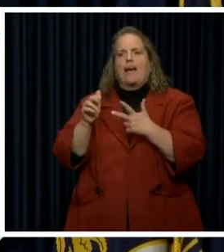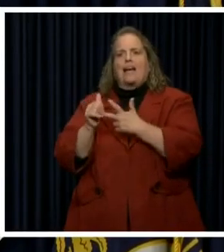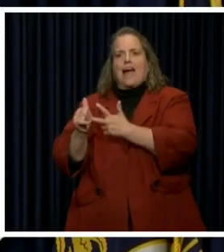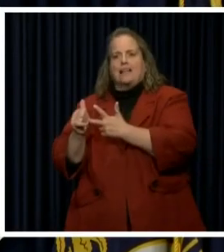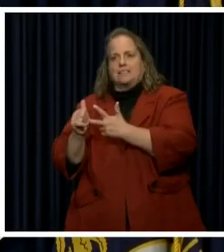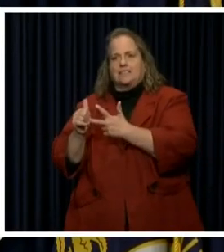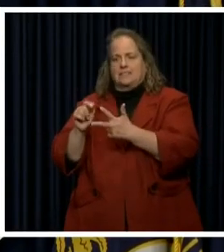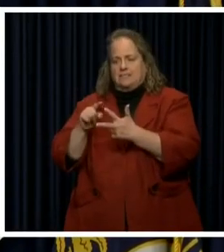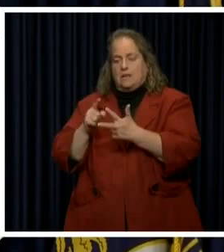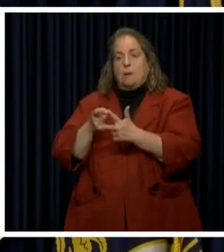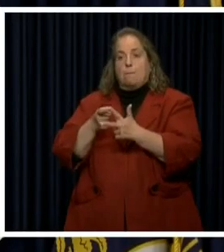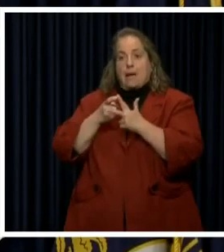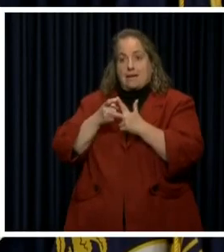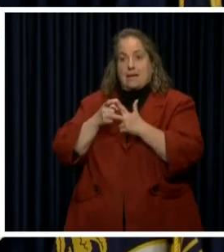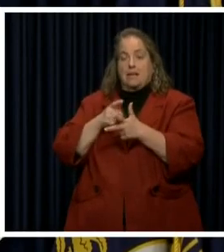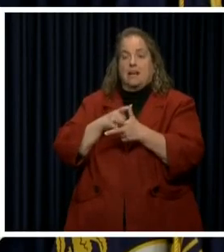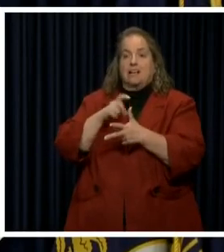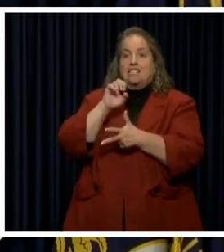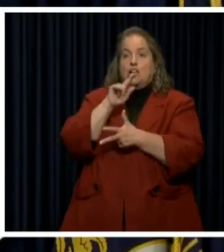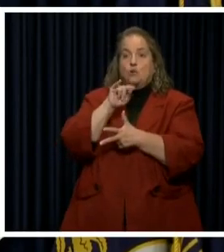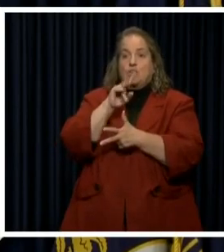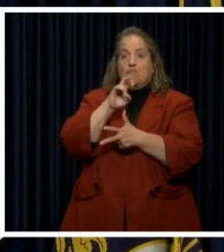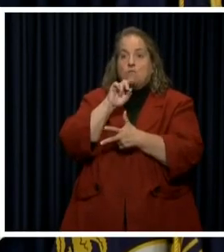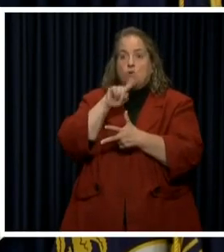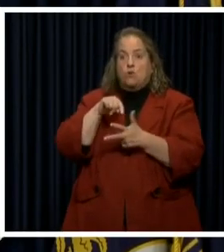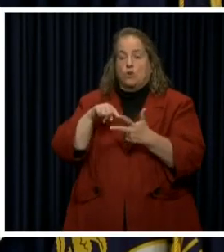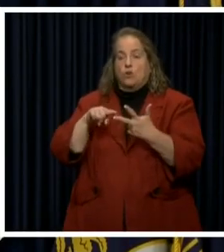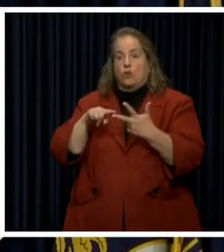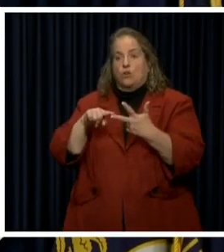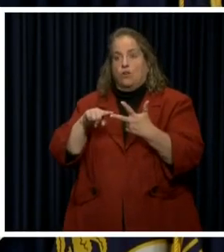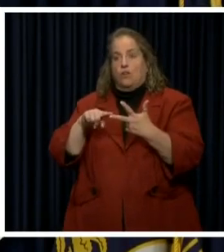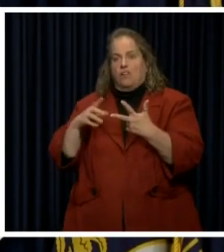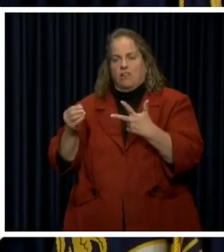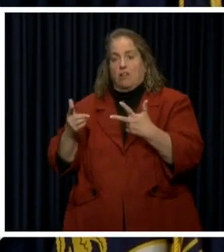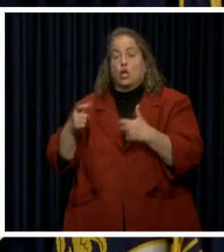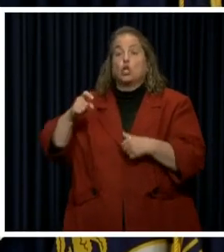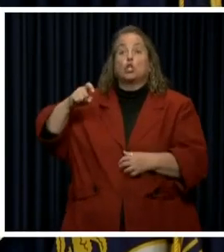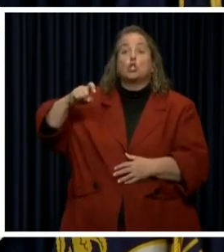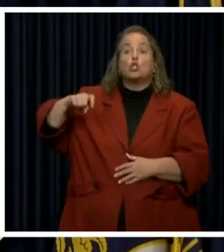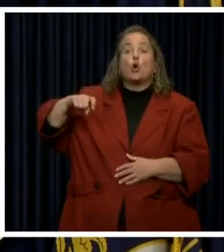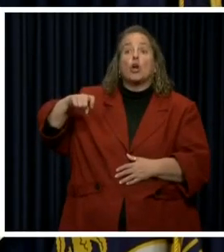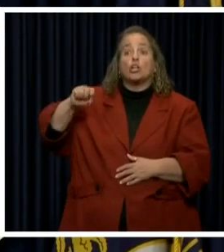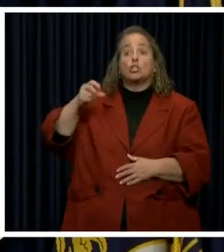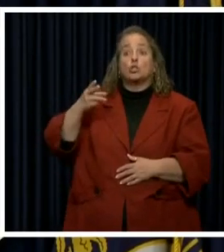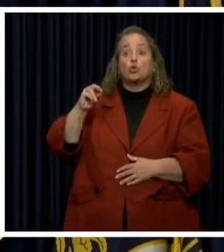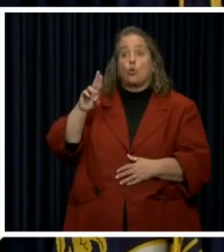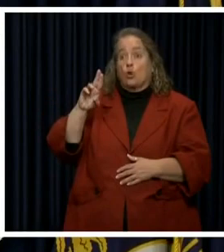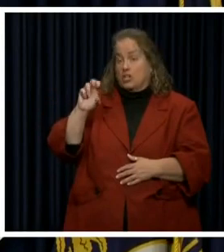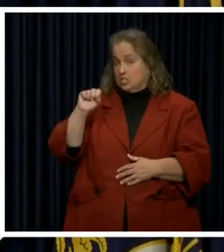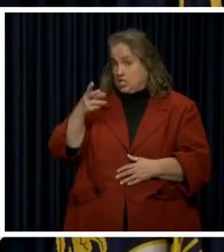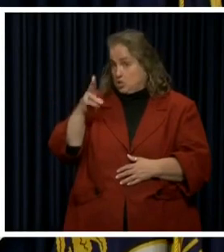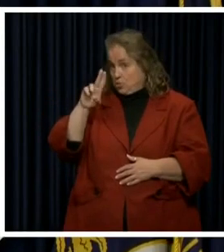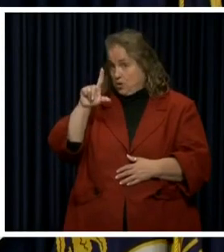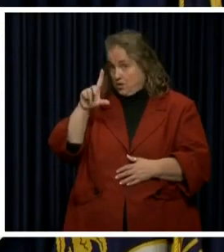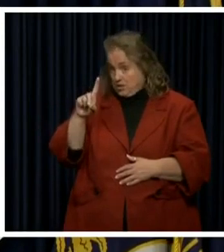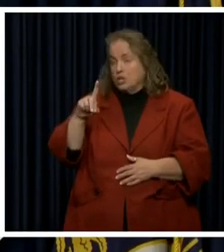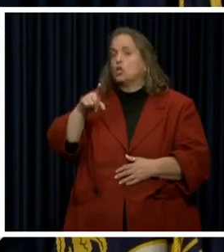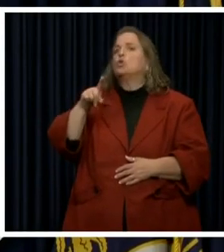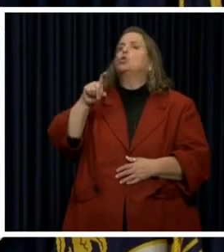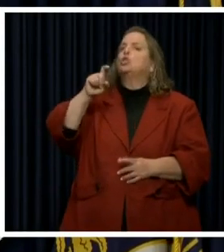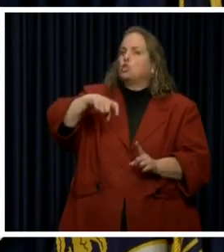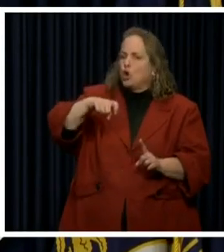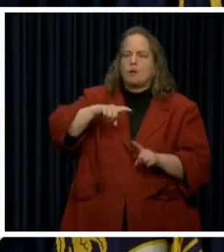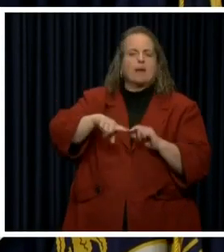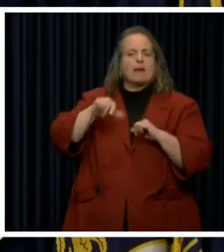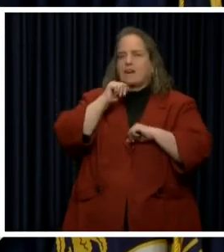must? Okay, the question is on some of our guidance out there. Should is that you absolutely should, but you're not going to be penalized